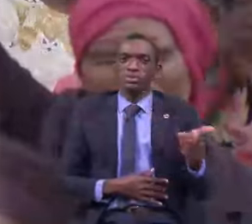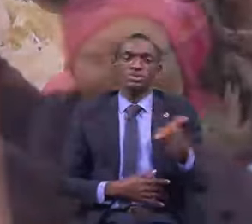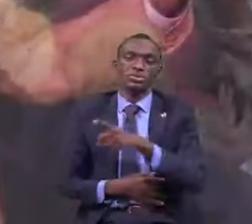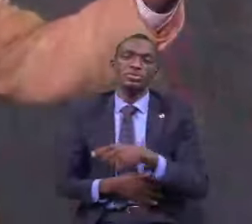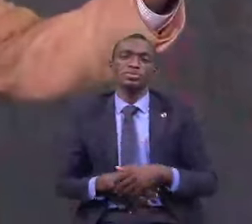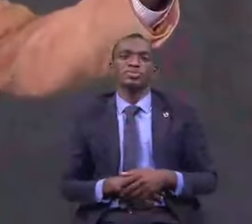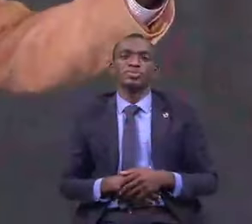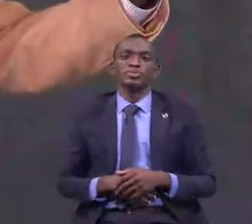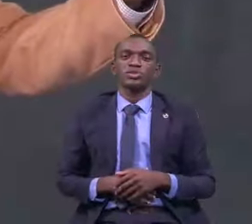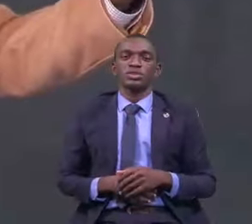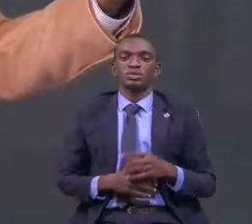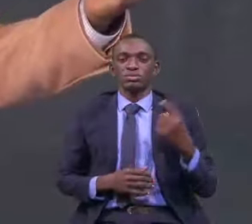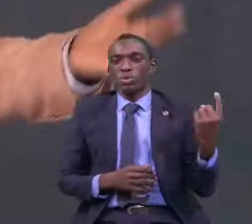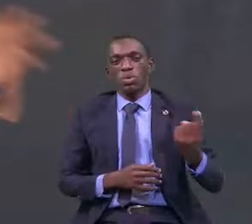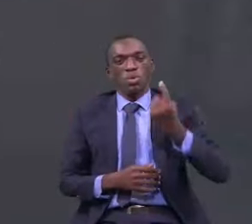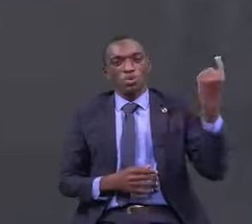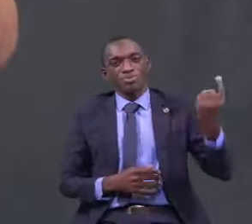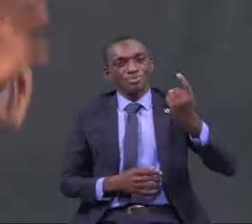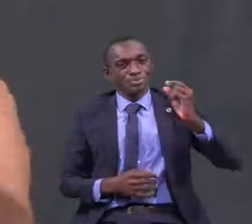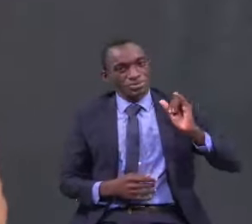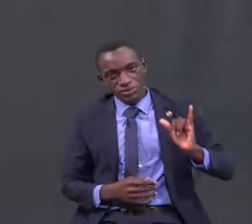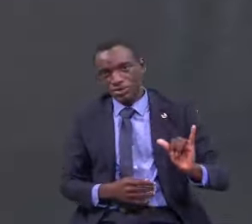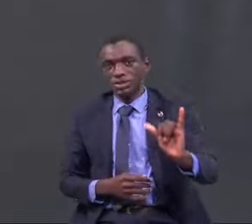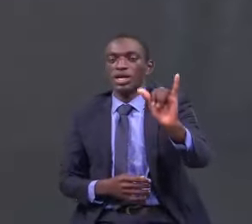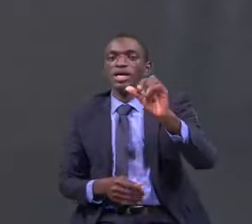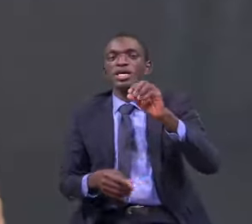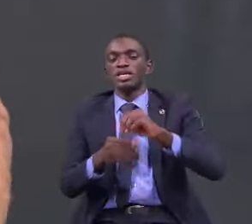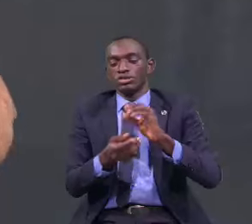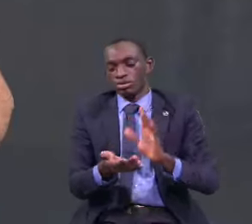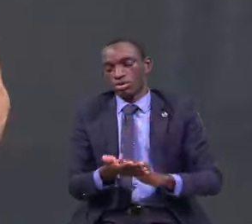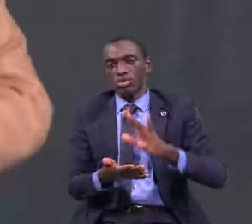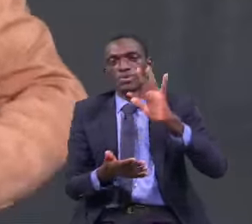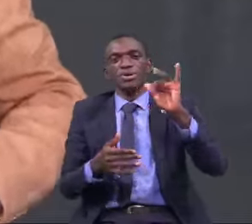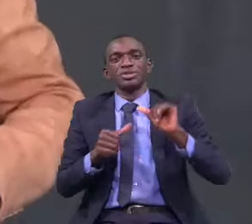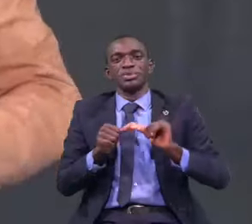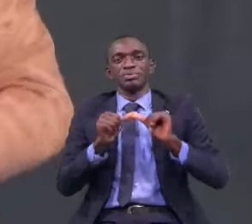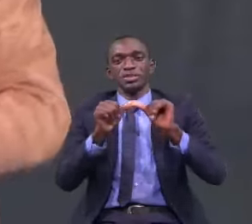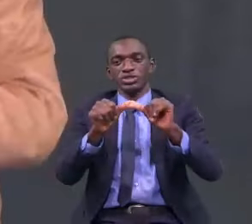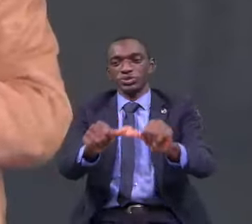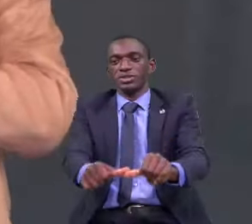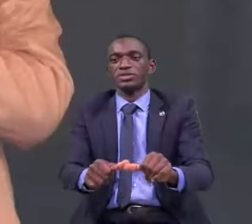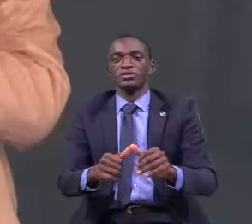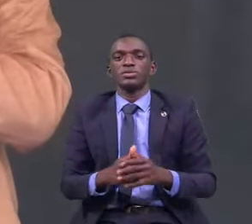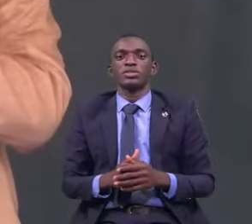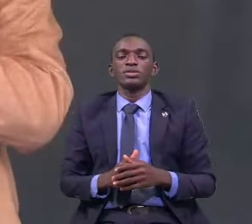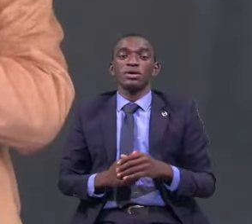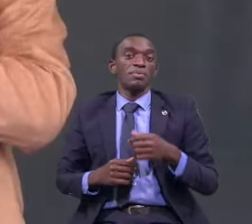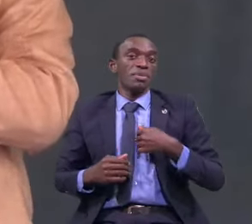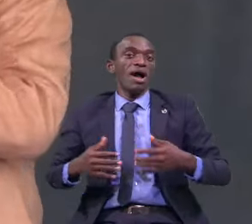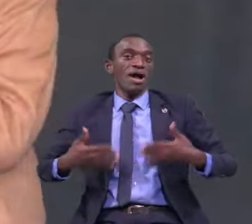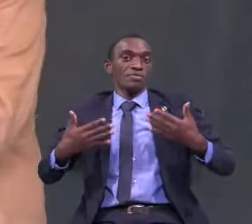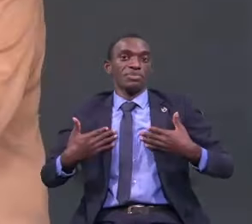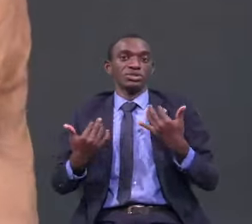For all eternity, a glorious perpetuity. I'm so happy